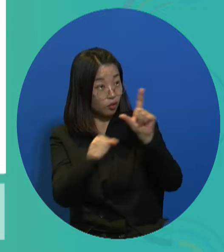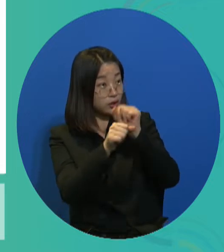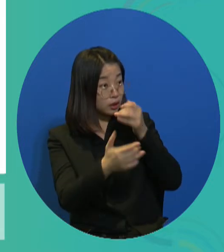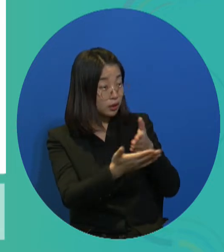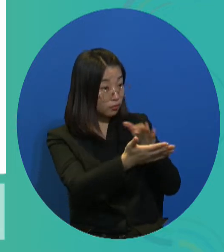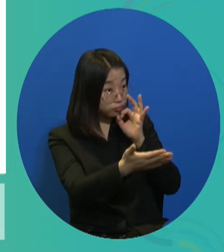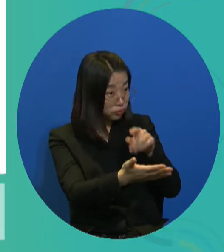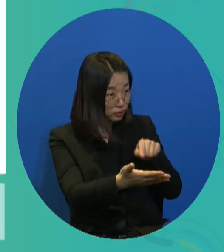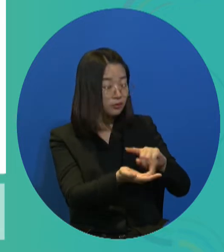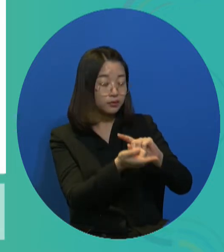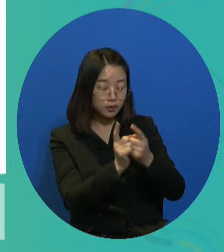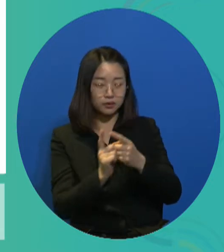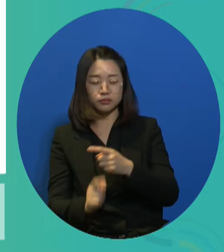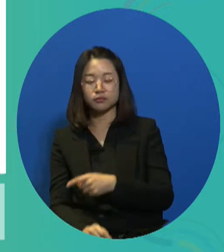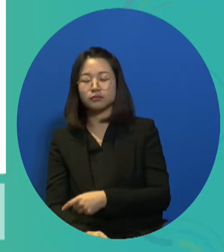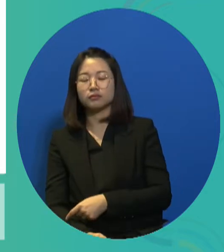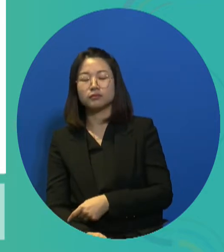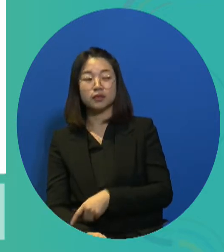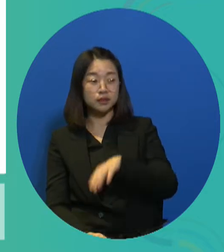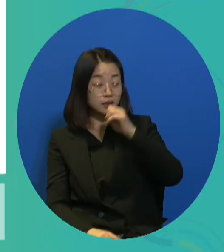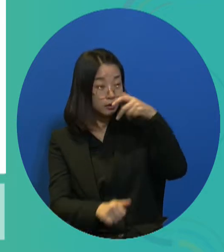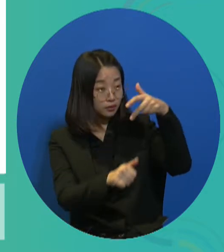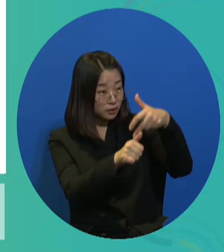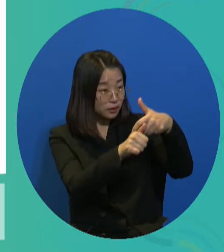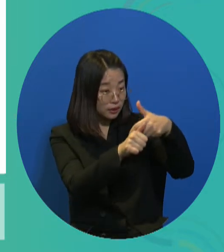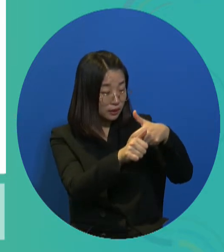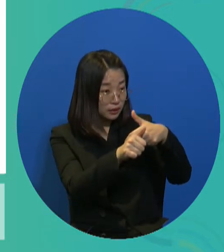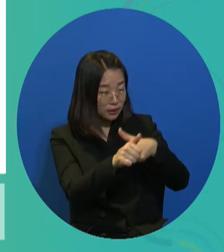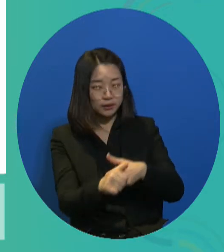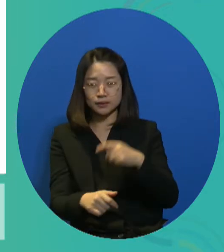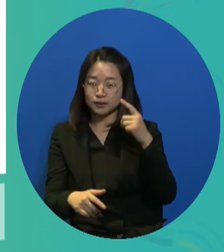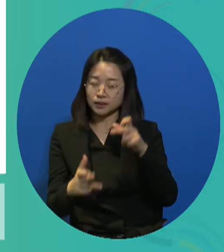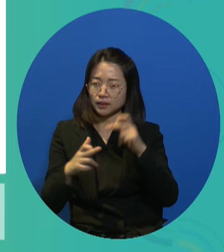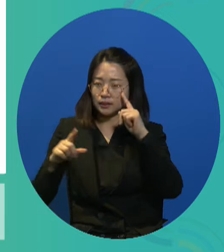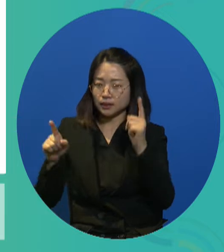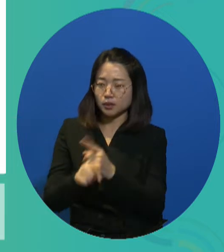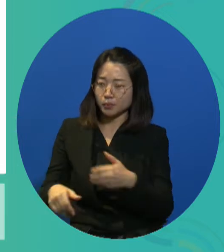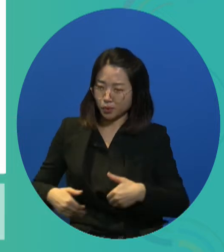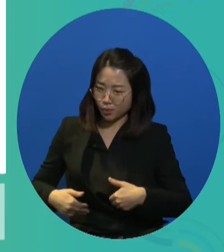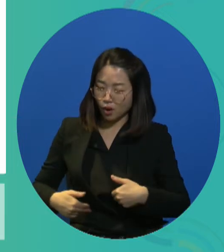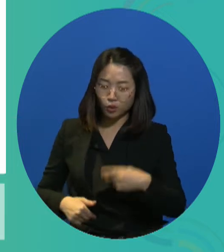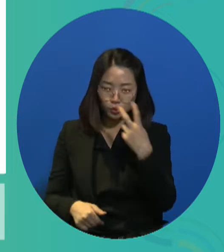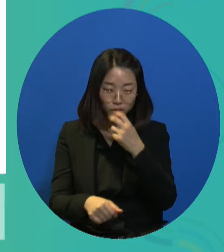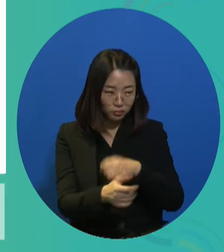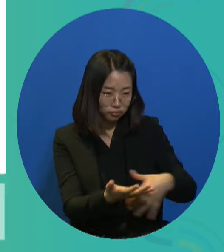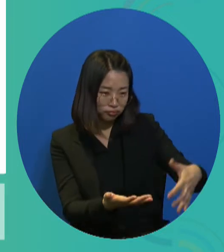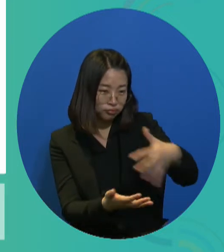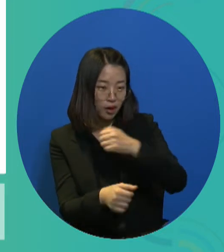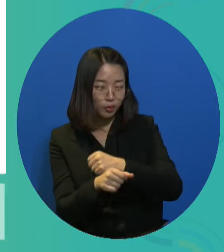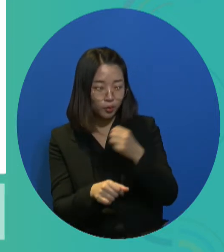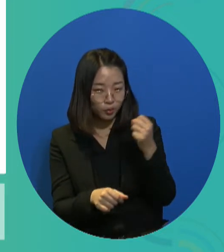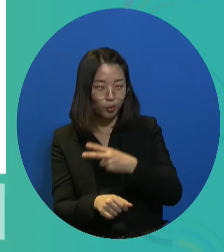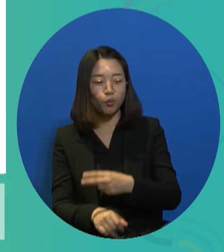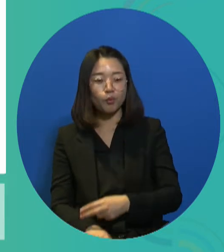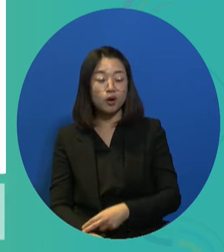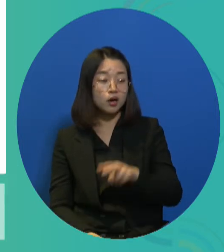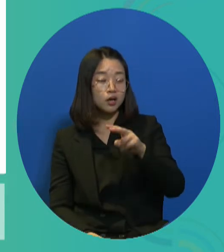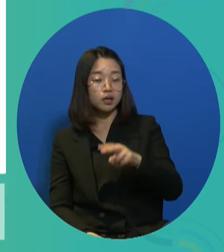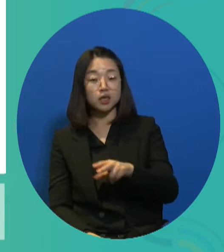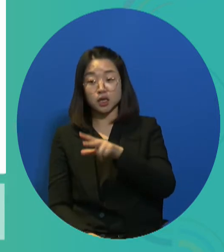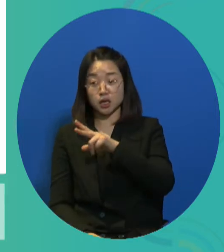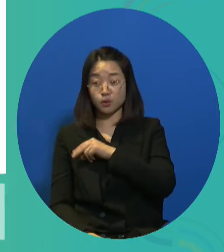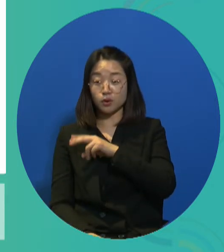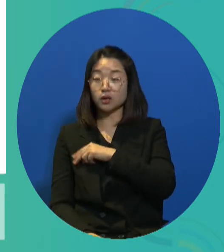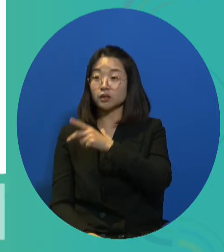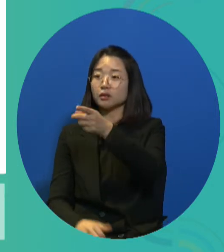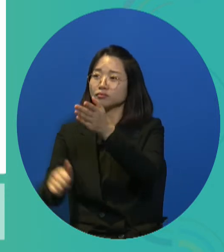challenges, raising awareness, lobbying Parliament, protests and direct actions have probably been our most